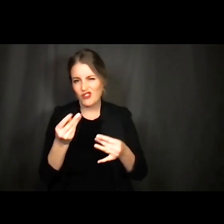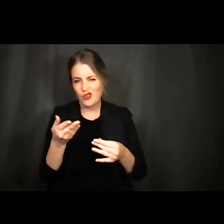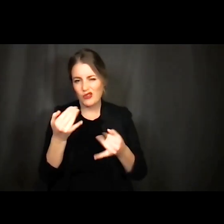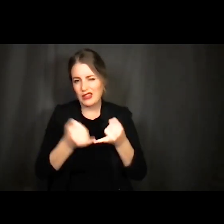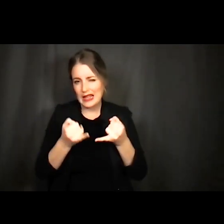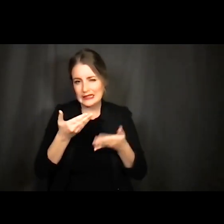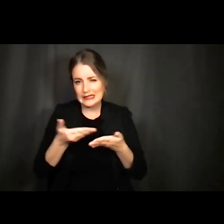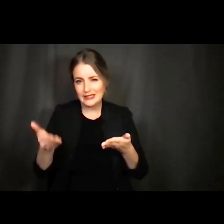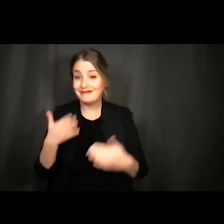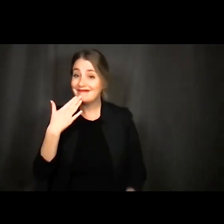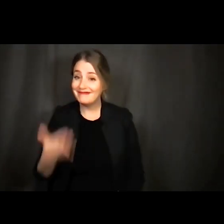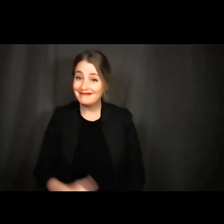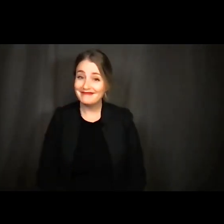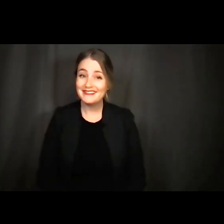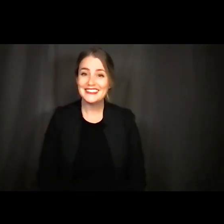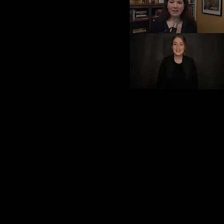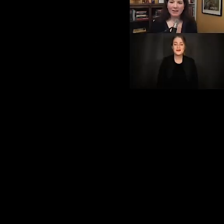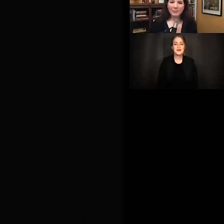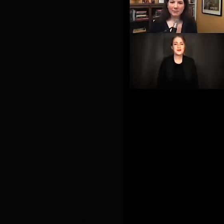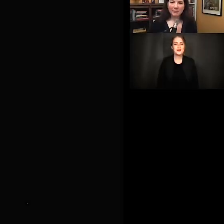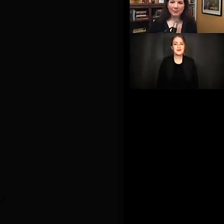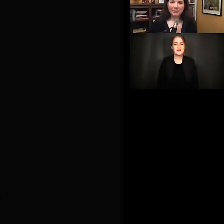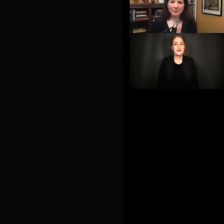you and let's go here